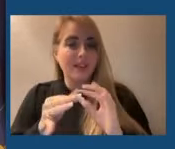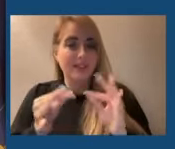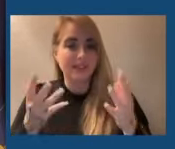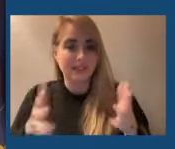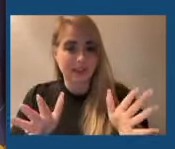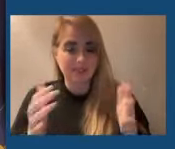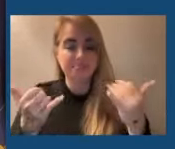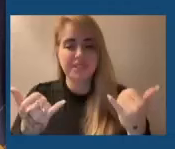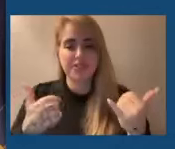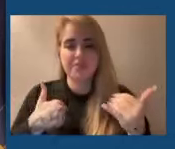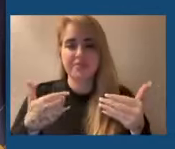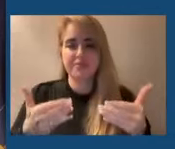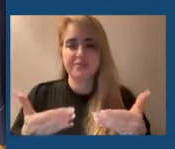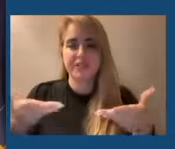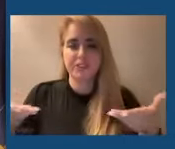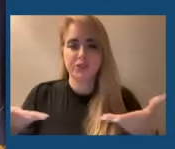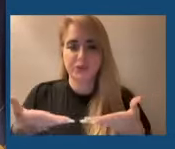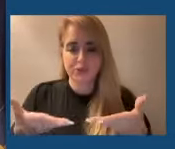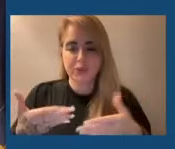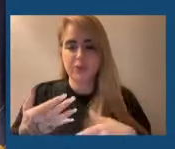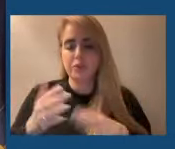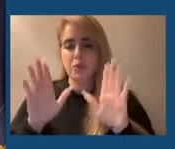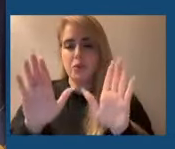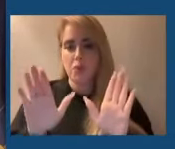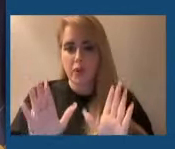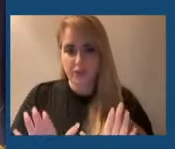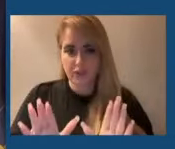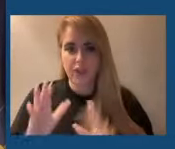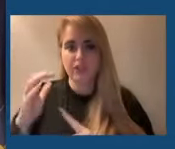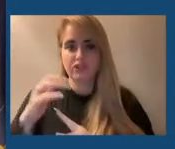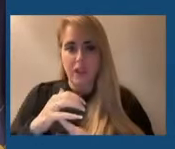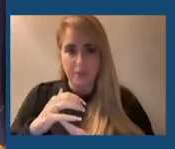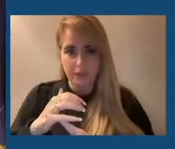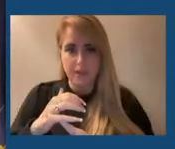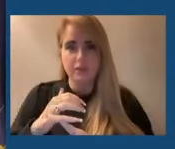to introduce a wonderful, wonderful champion,